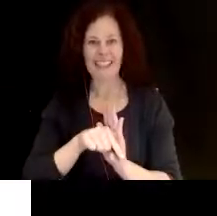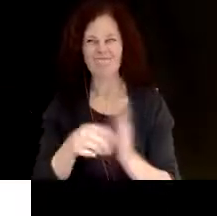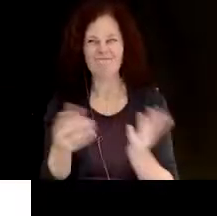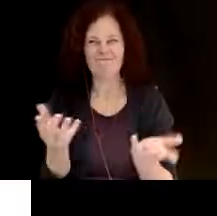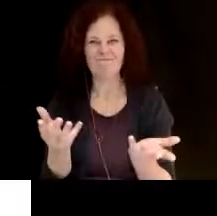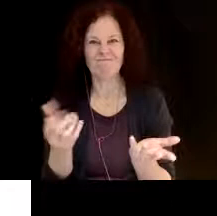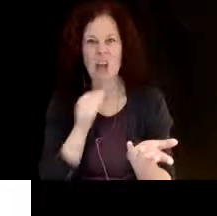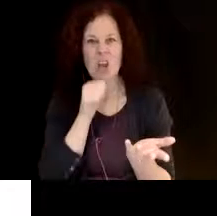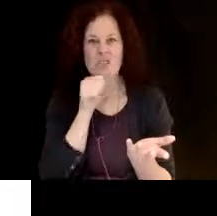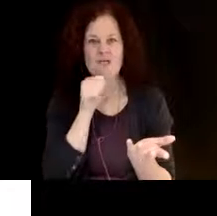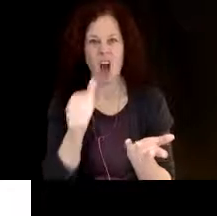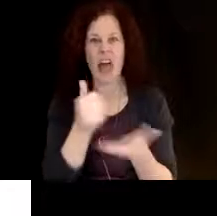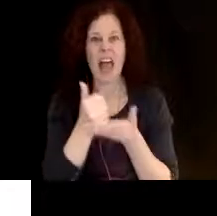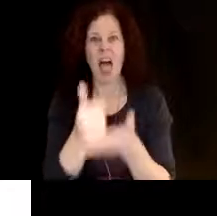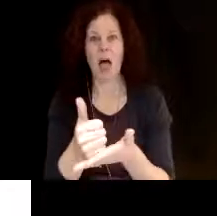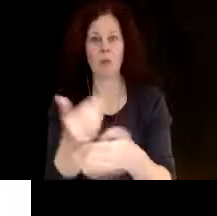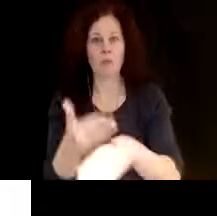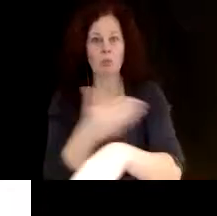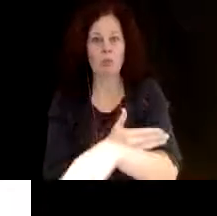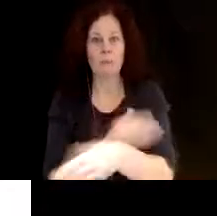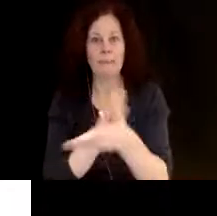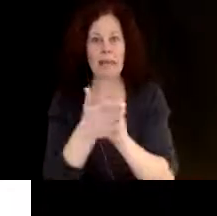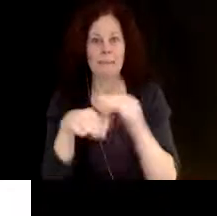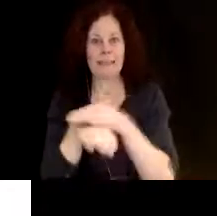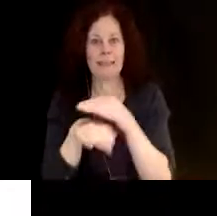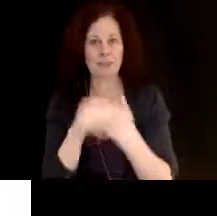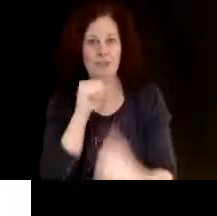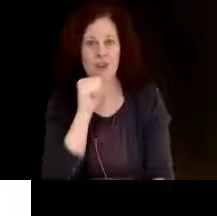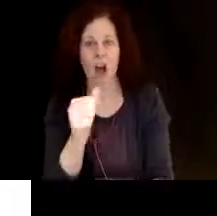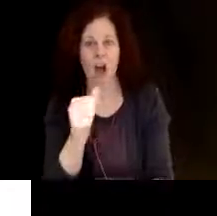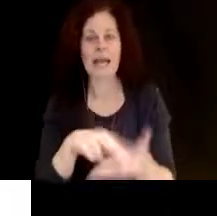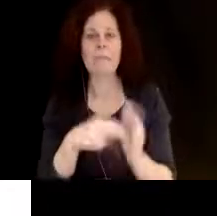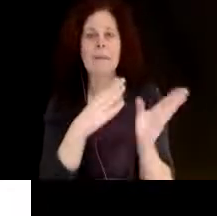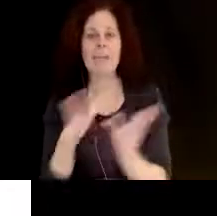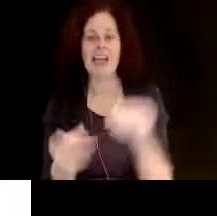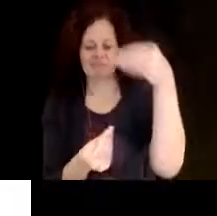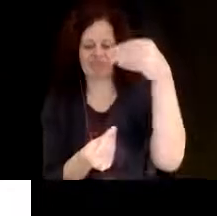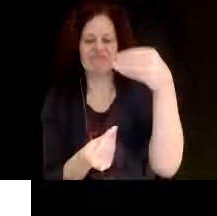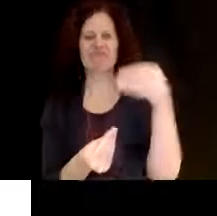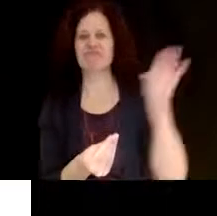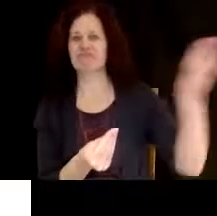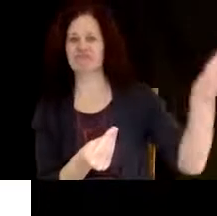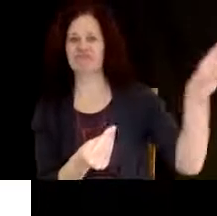accessible and are more likely to end up sitting on a shelf. Next slide, please.